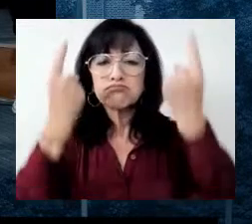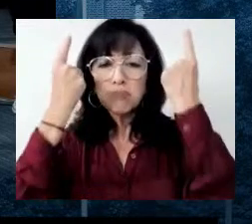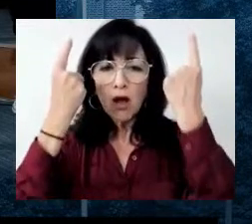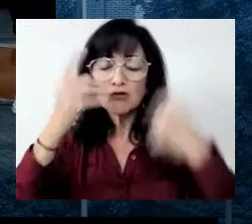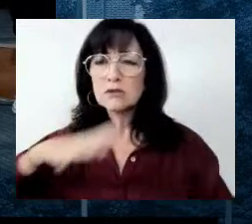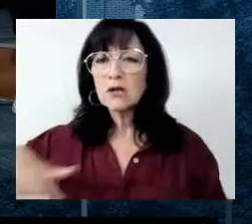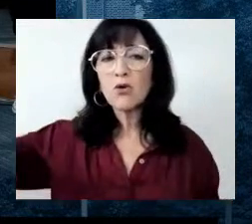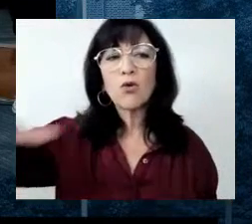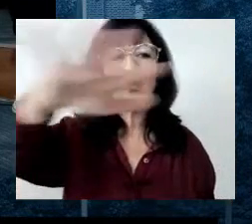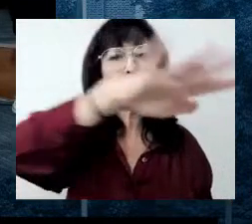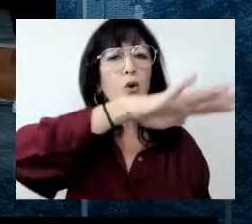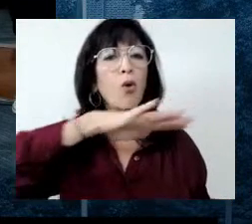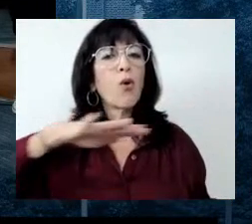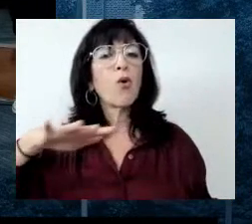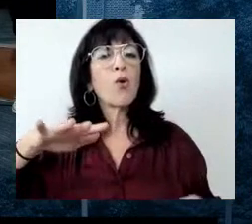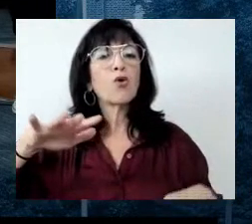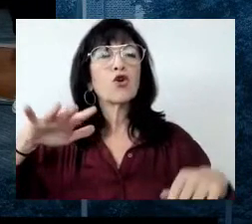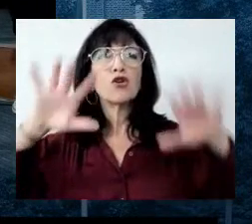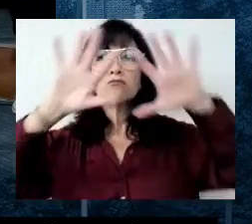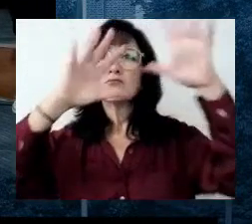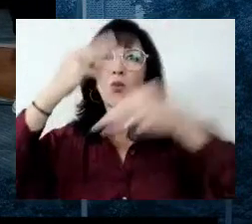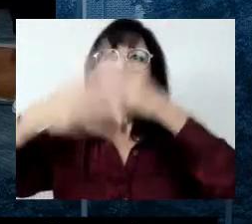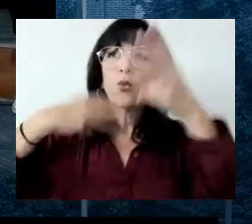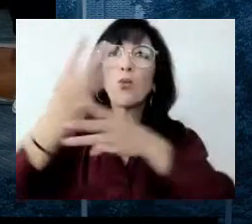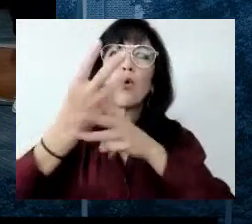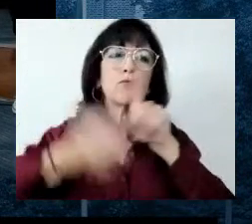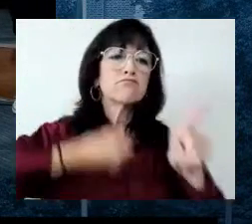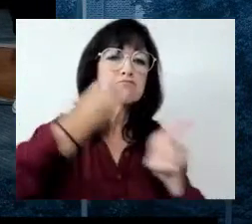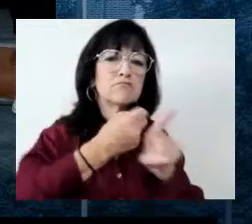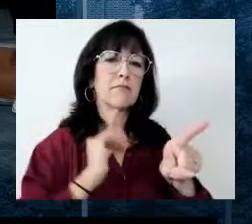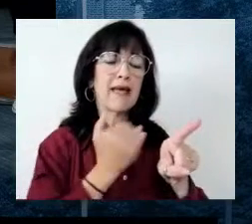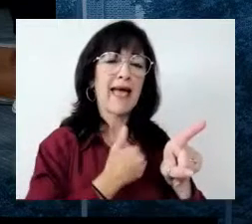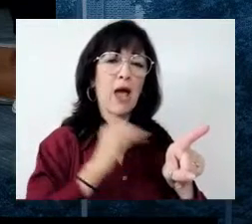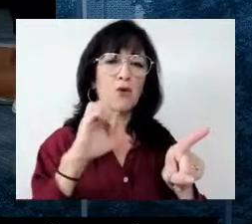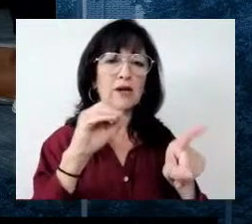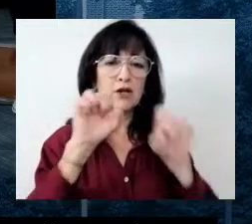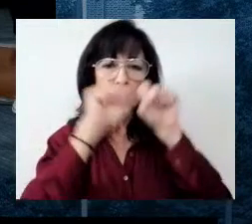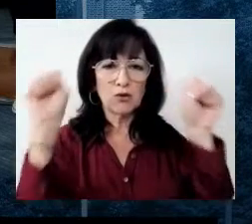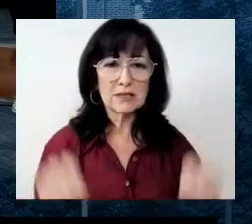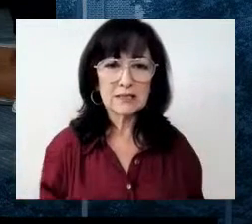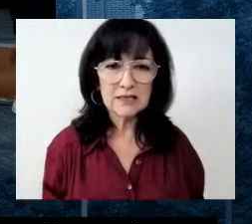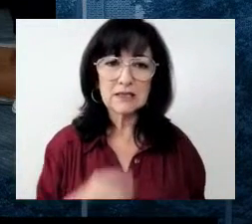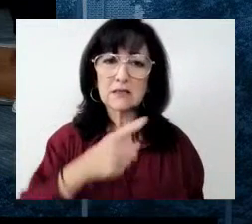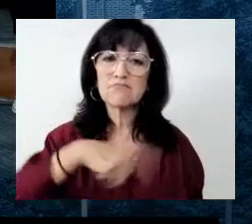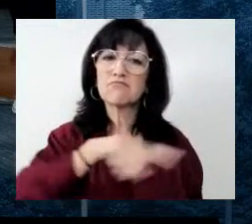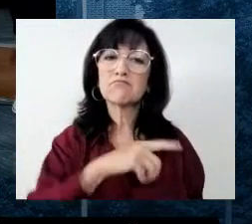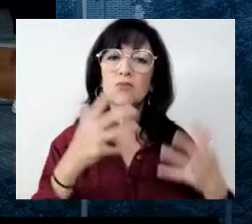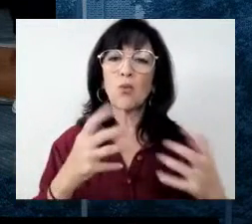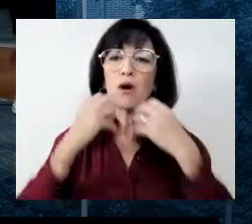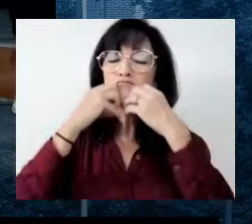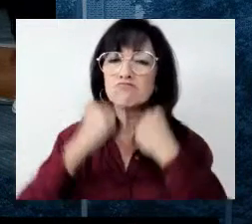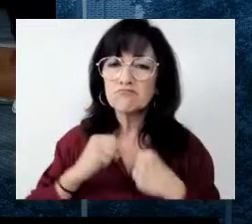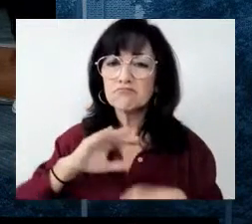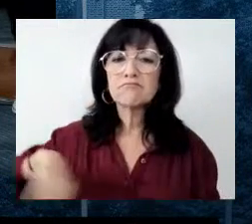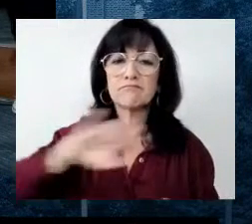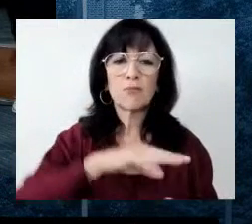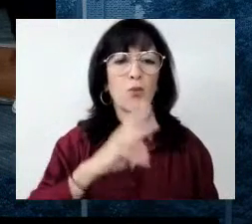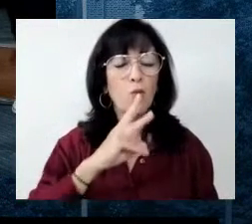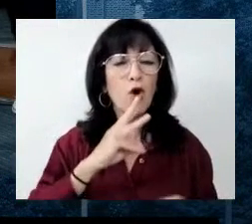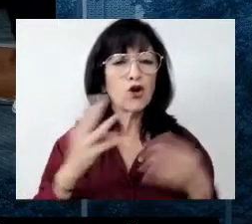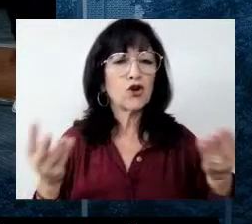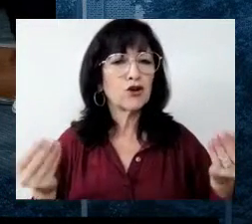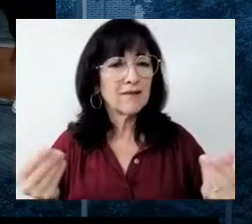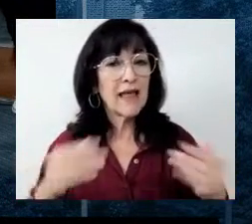local ecosystem by becoming environmental stewards who care for our lands, our waters, and our diverse communities